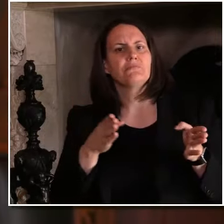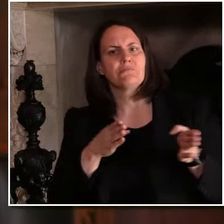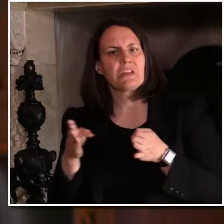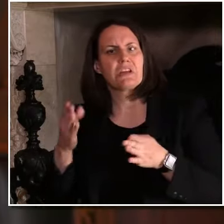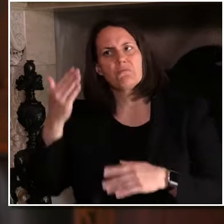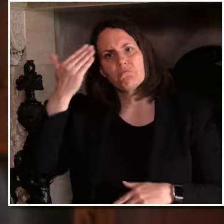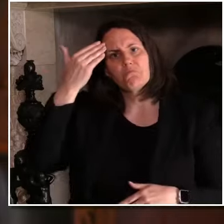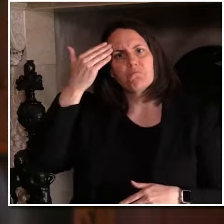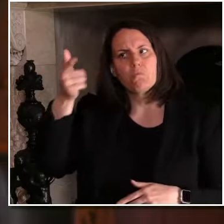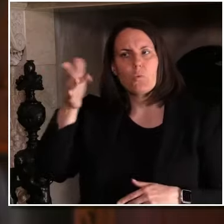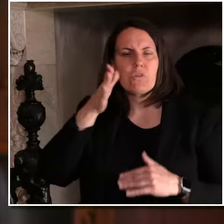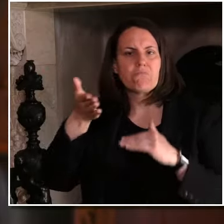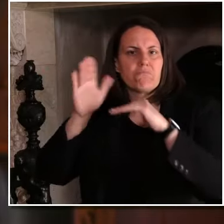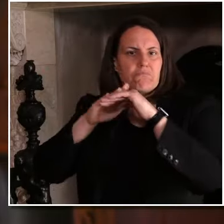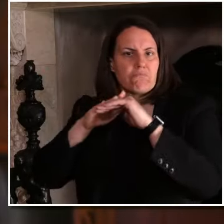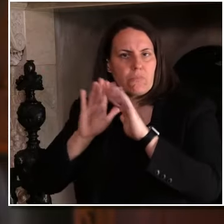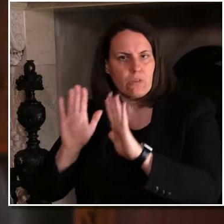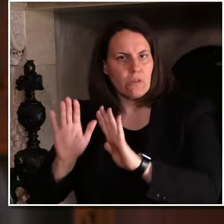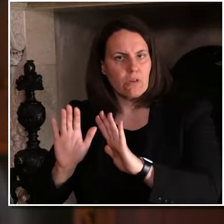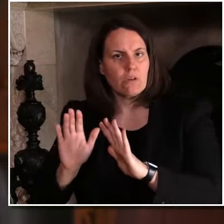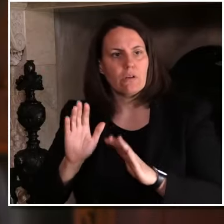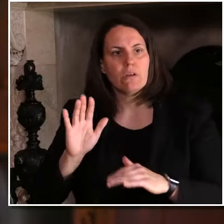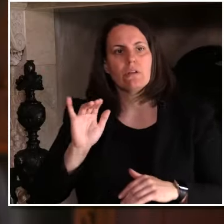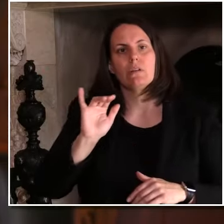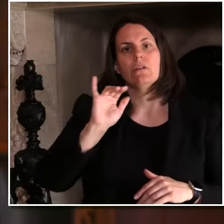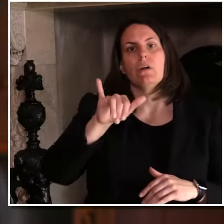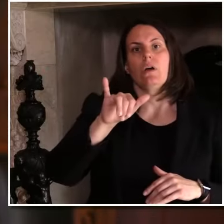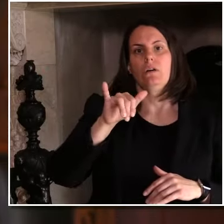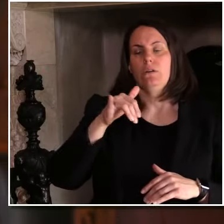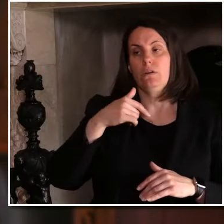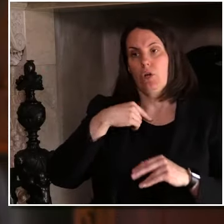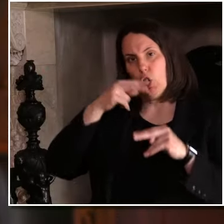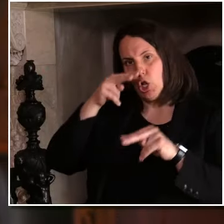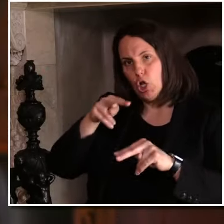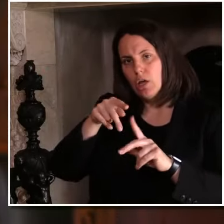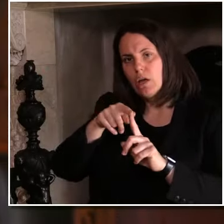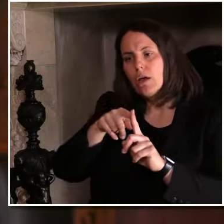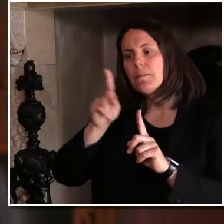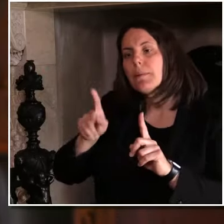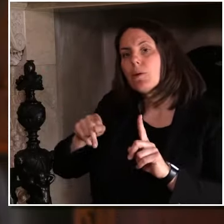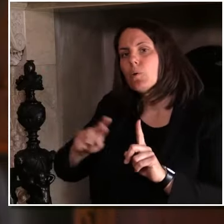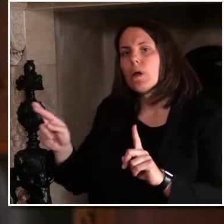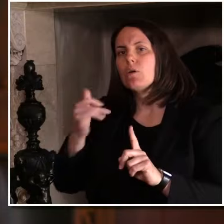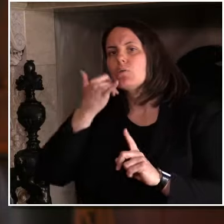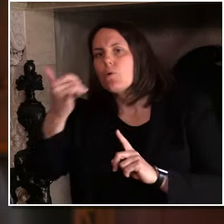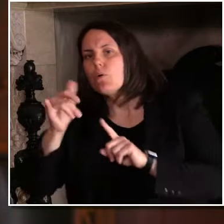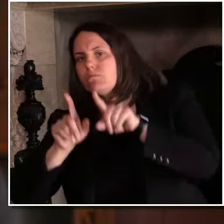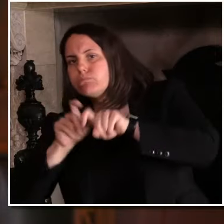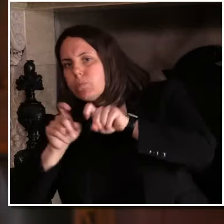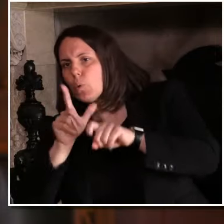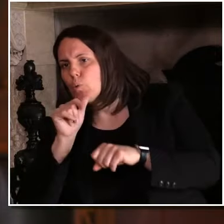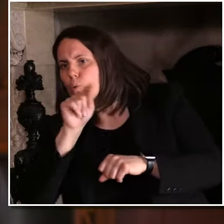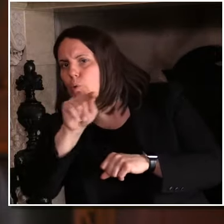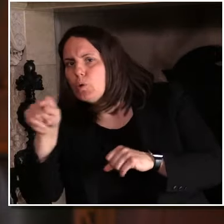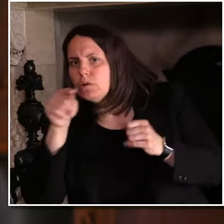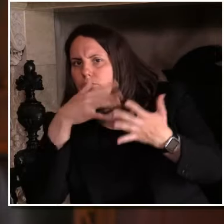some control for, so that you've got a trajectory that is taking into account